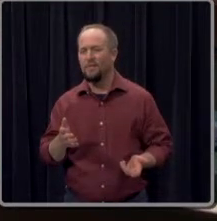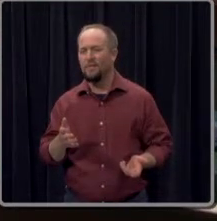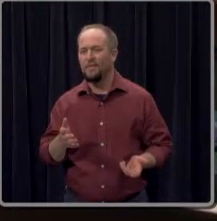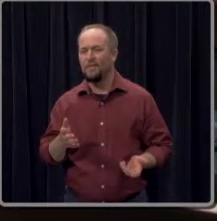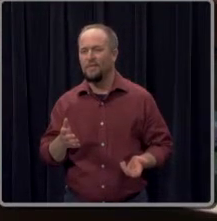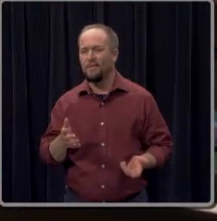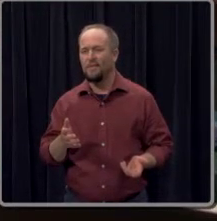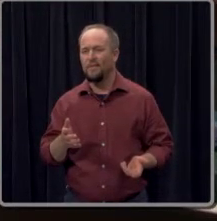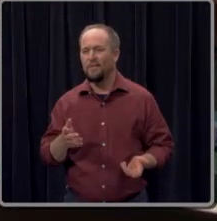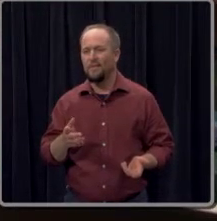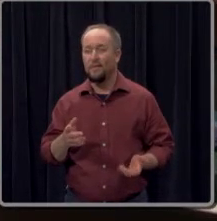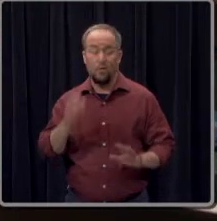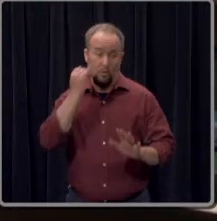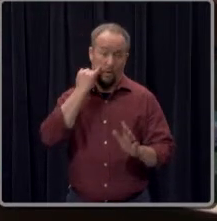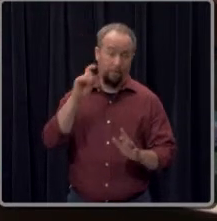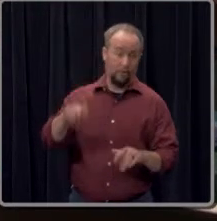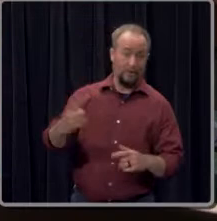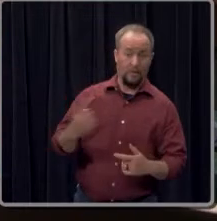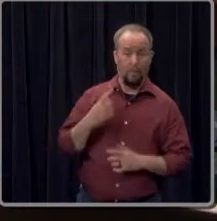If you need chaperones next year.